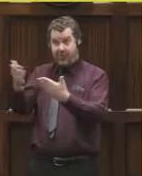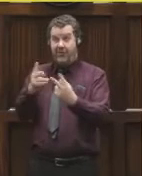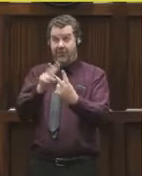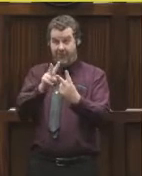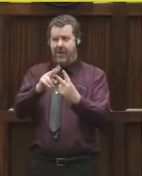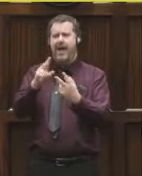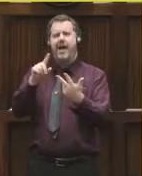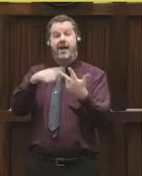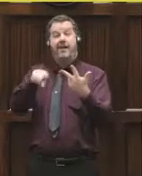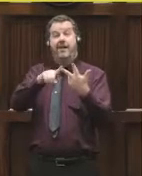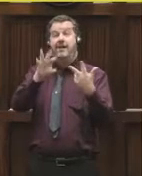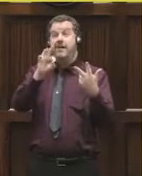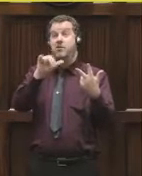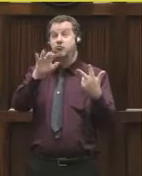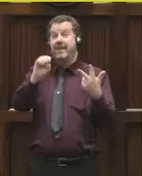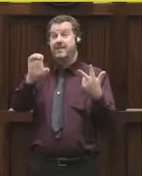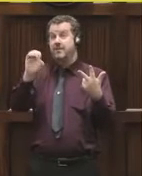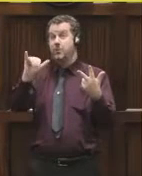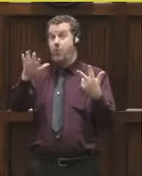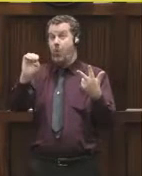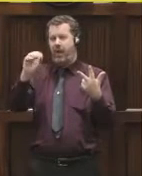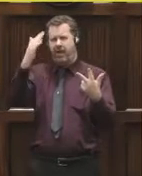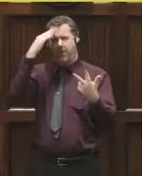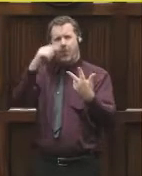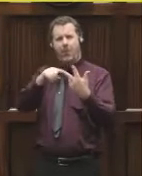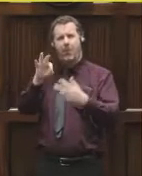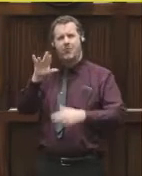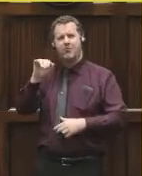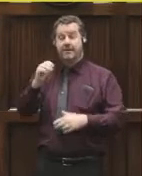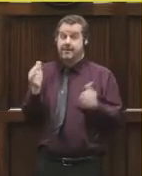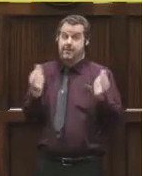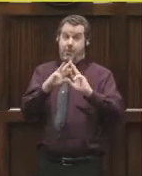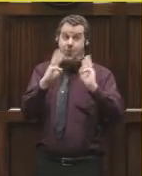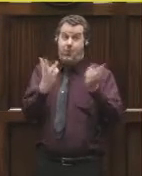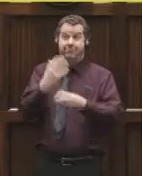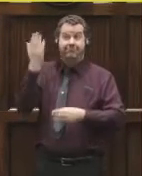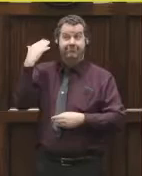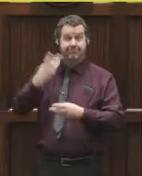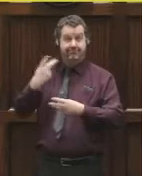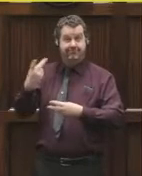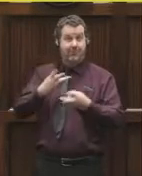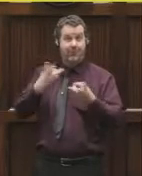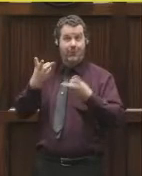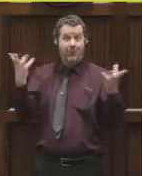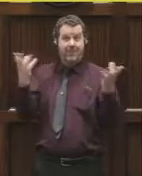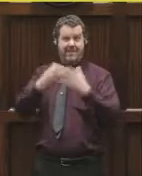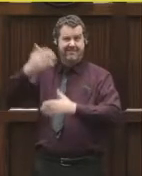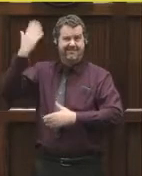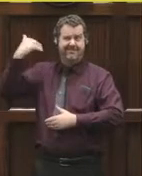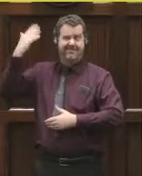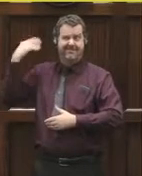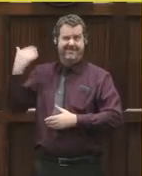Coyle, who I know from, actually, it's a small word, I worked with Grace Coyle in a news agent many years ago.